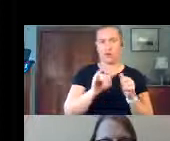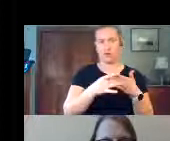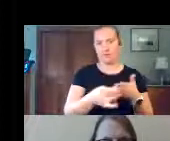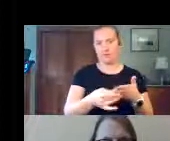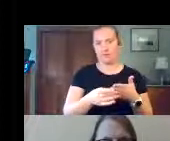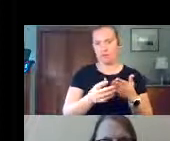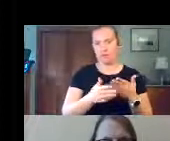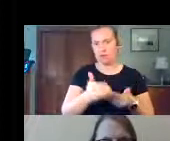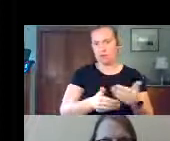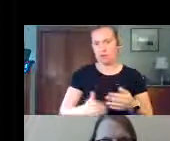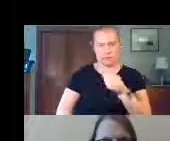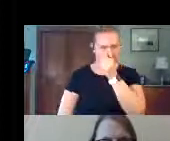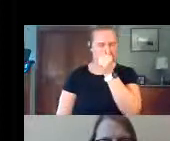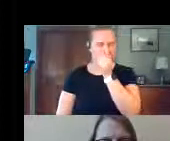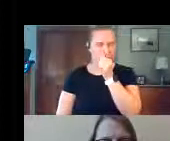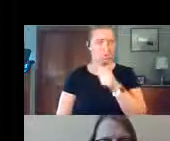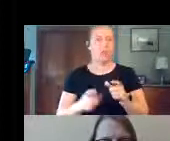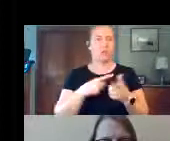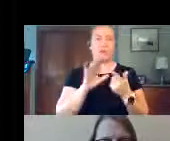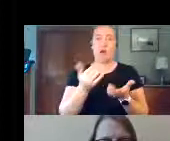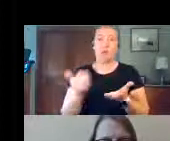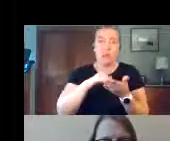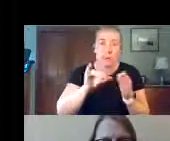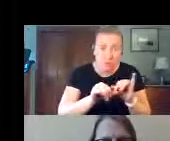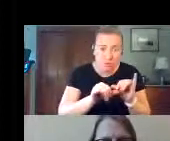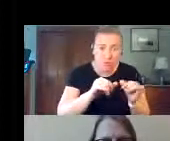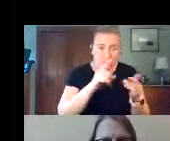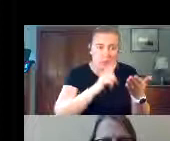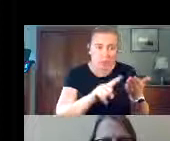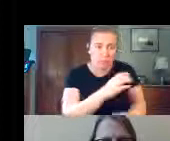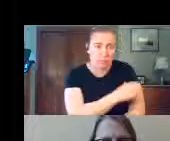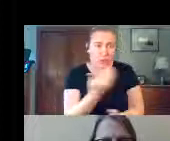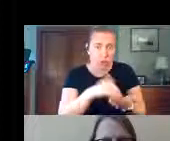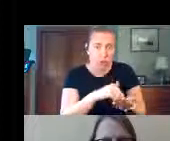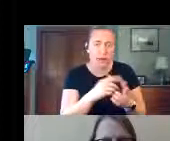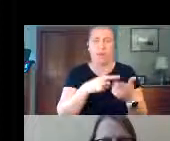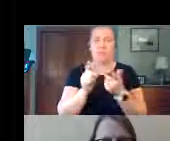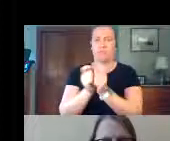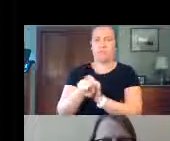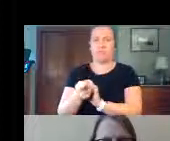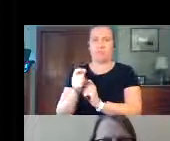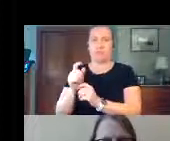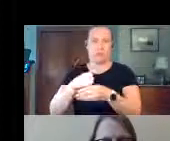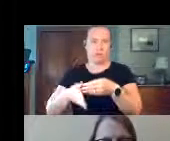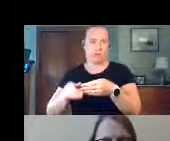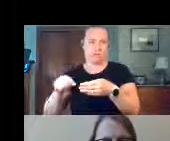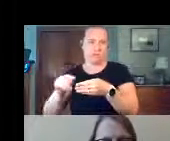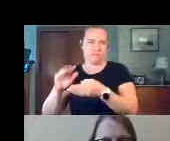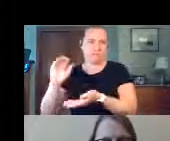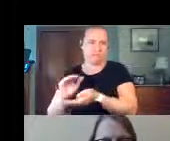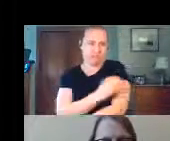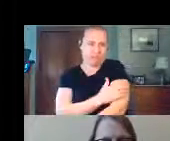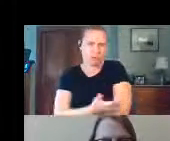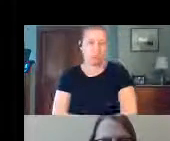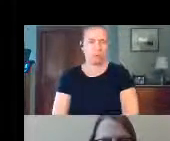here, remeasurement and timely follow-up, as well as outcomes, like a change in BP. And so the implementation strategies that